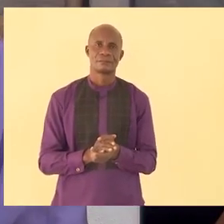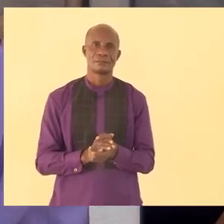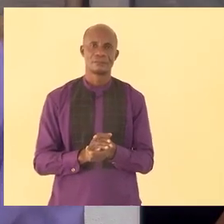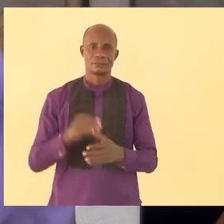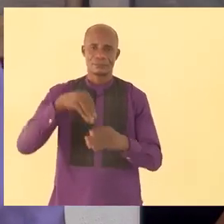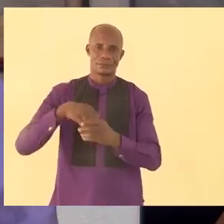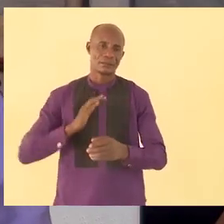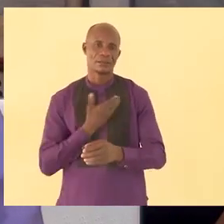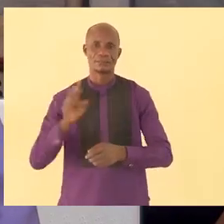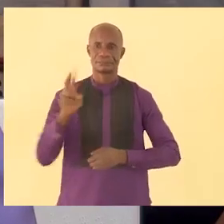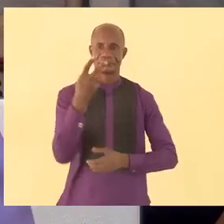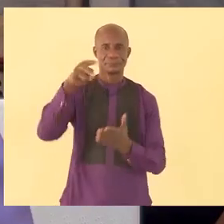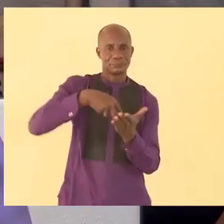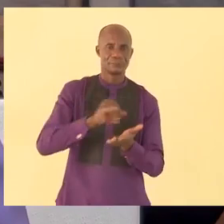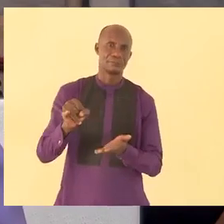In our second reading,